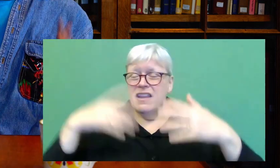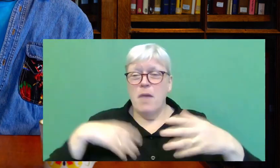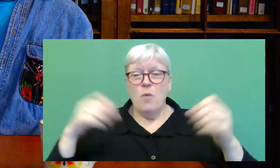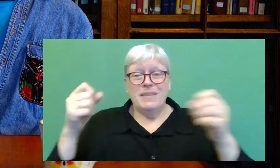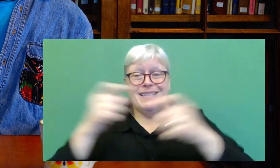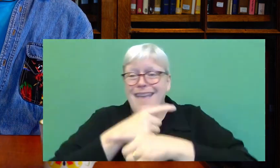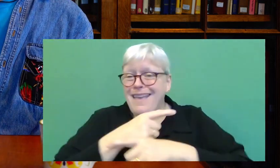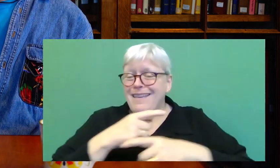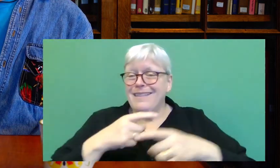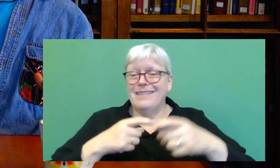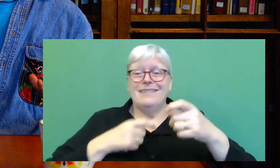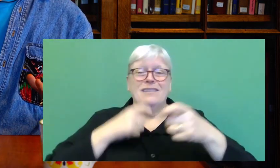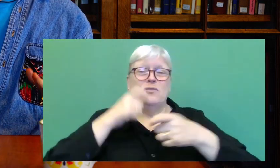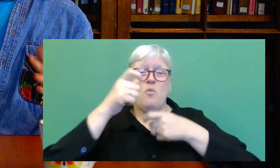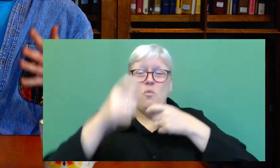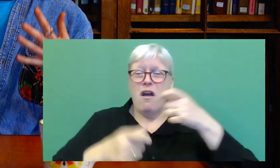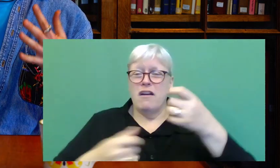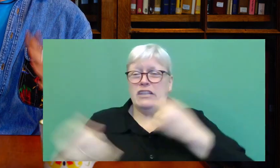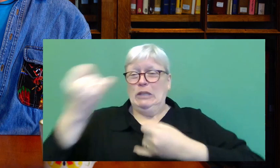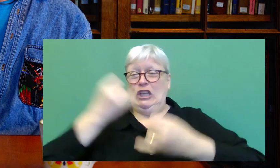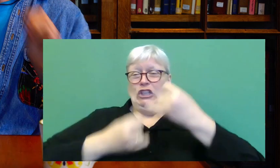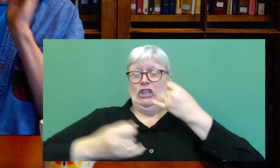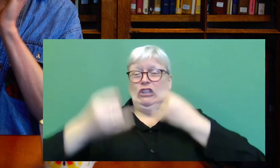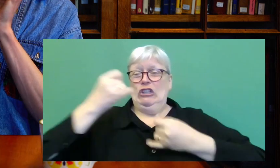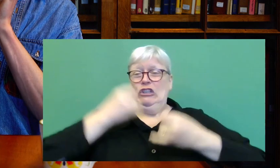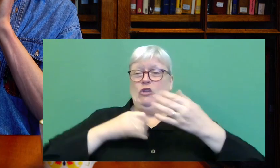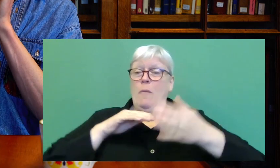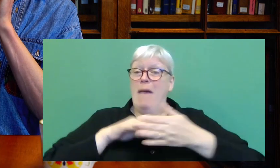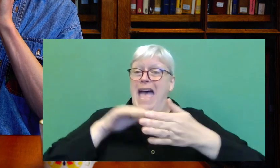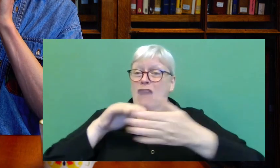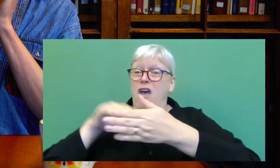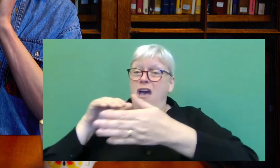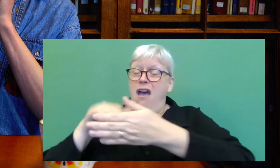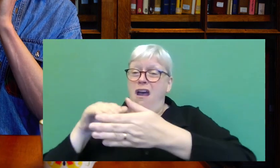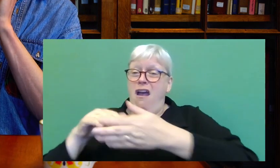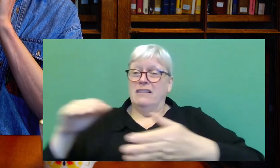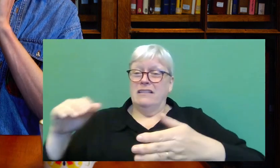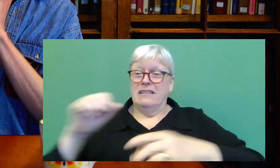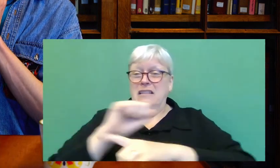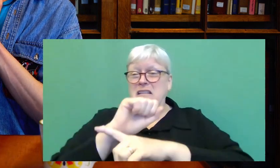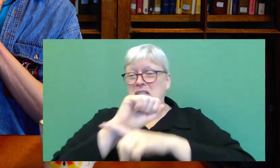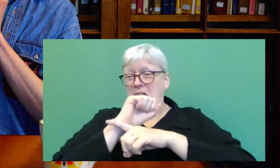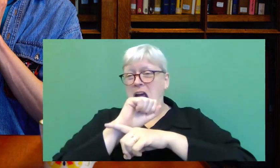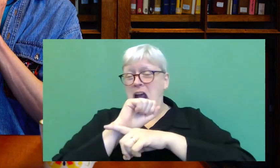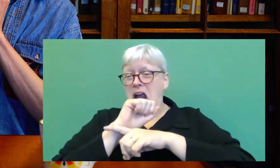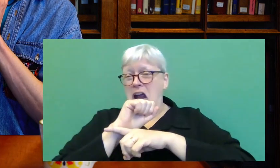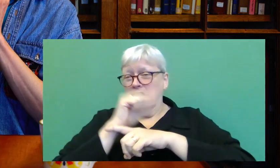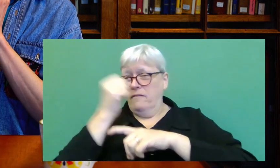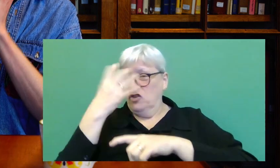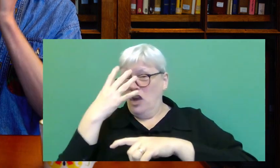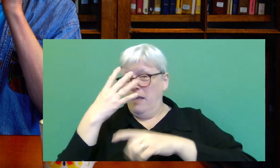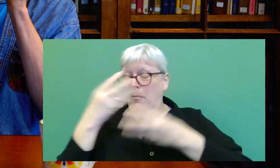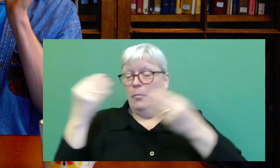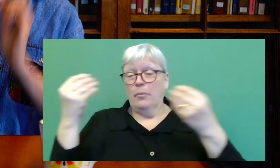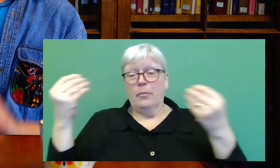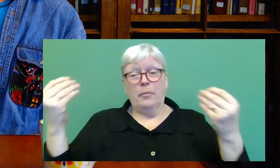the barriers and the guards of shame were down, and people would be more forgiving in those circumstances. And I